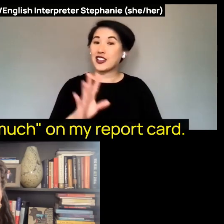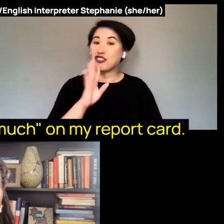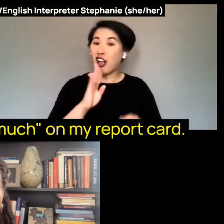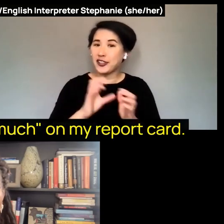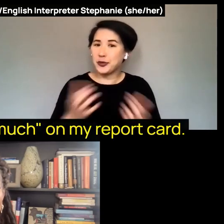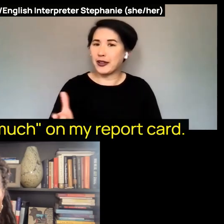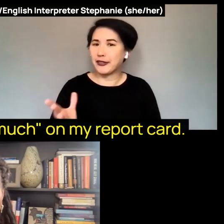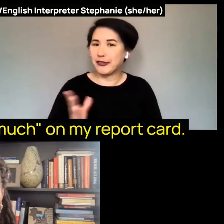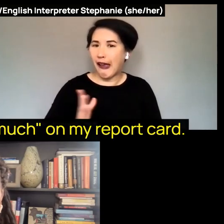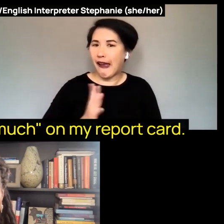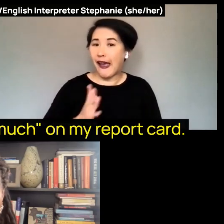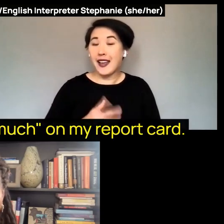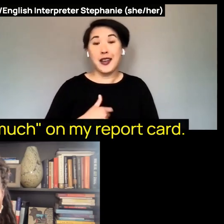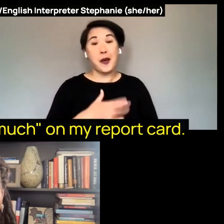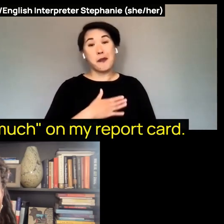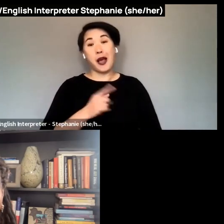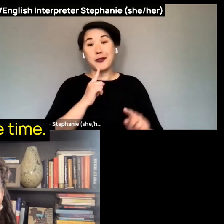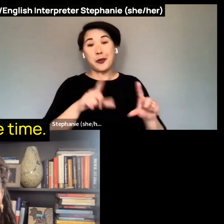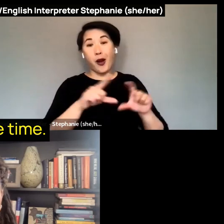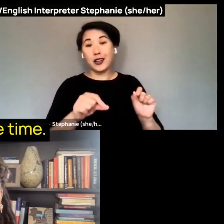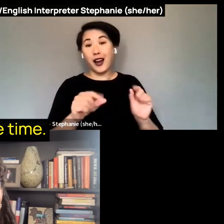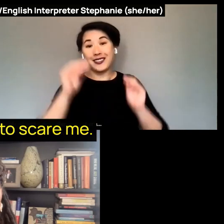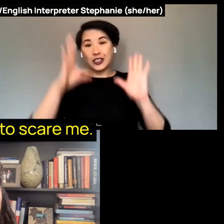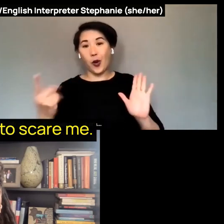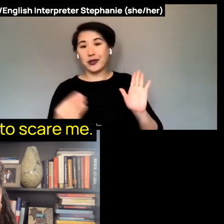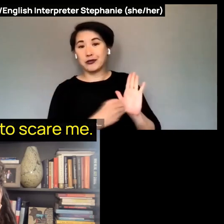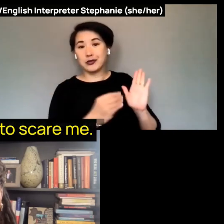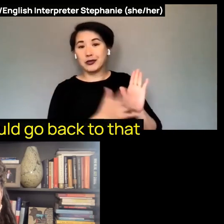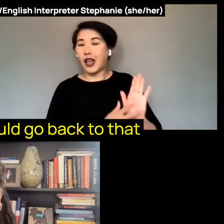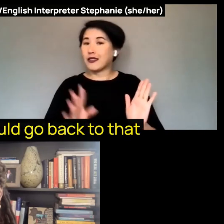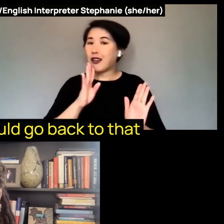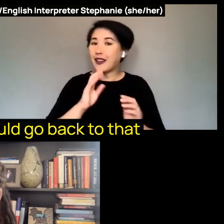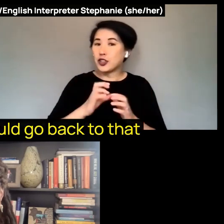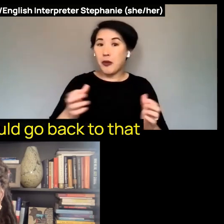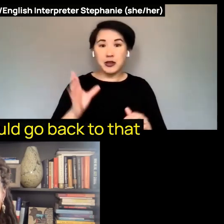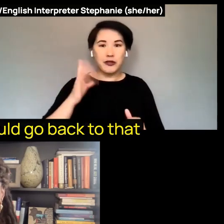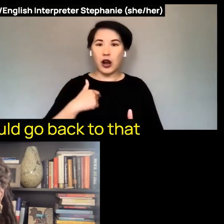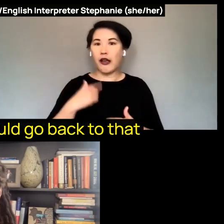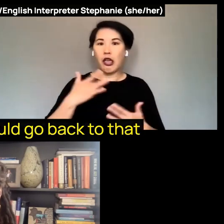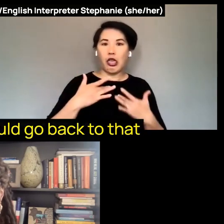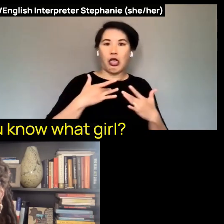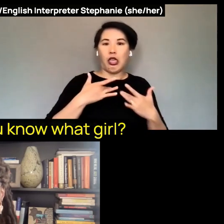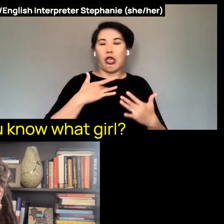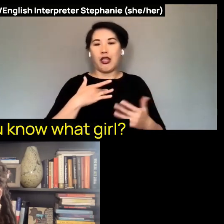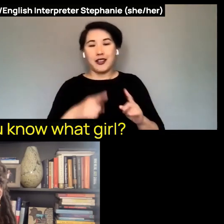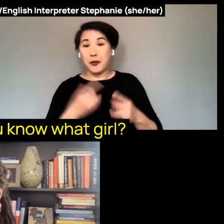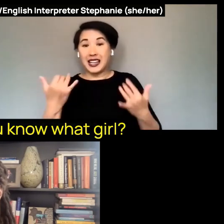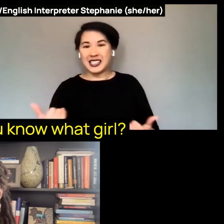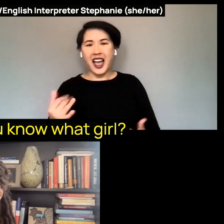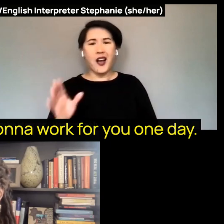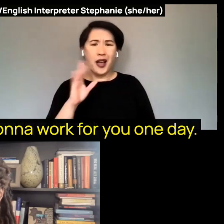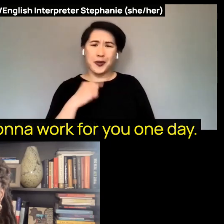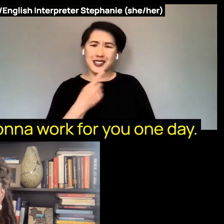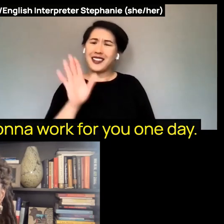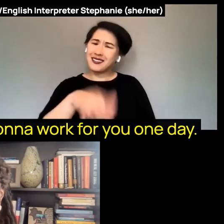I used to get talks too much on my report card all the time. And it used to scare me. And now sort of if I could go back to that girl and say, you know what,